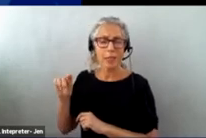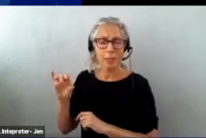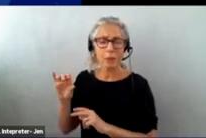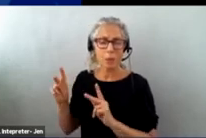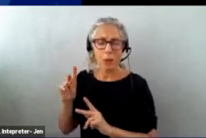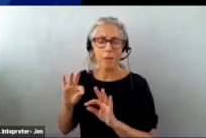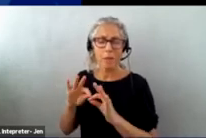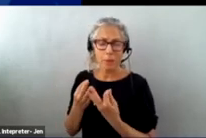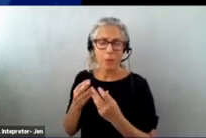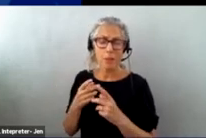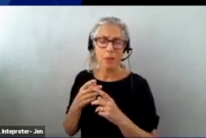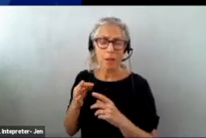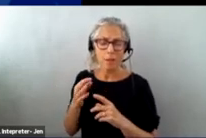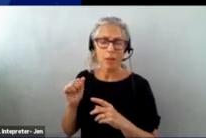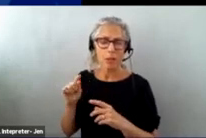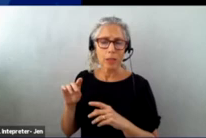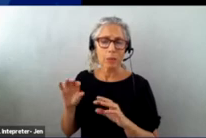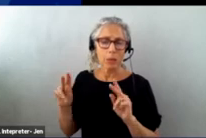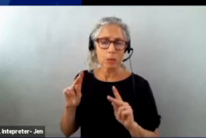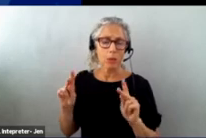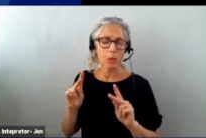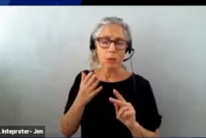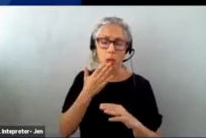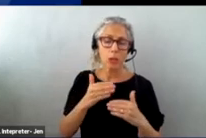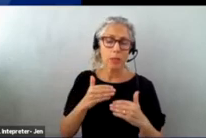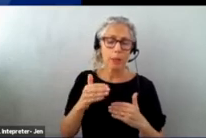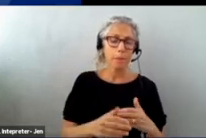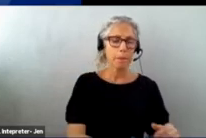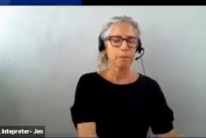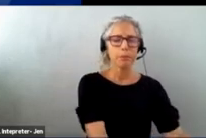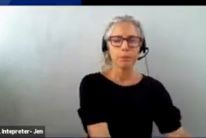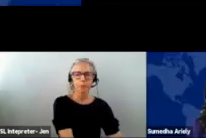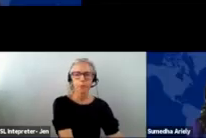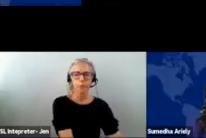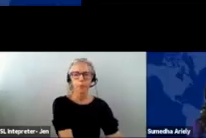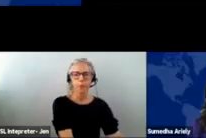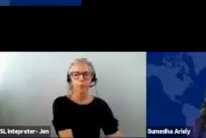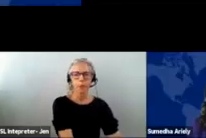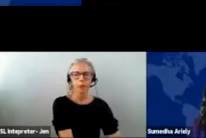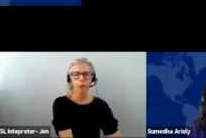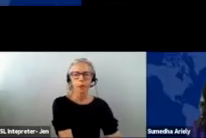autistic people would be a good step. Thank you so much.